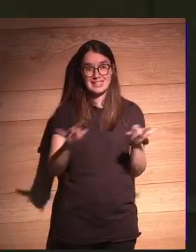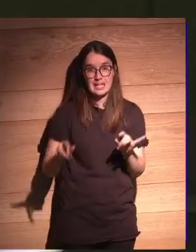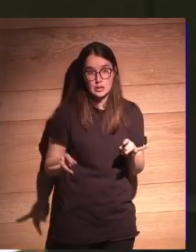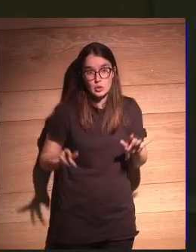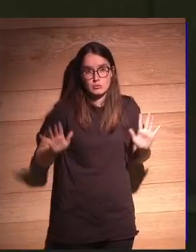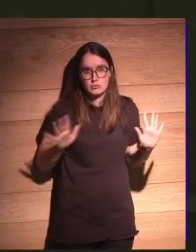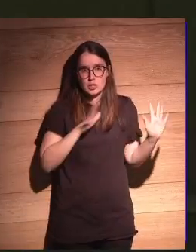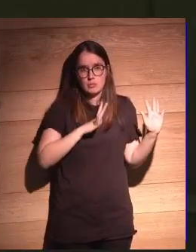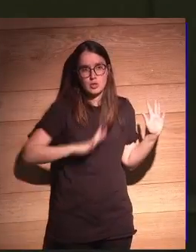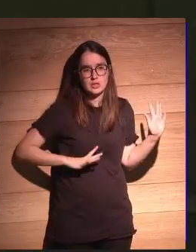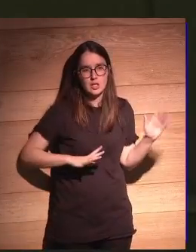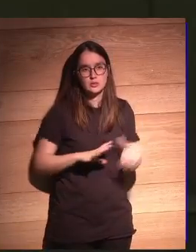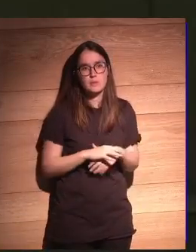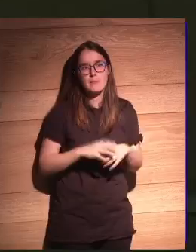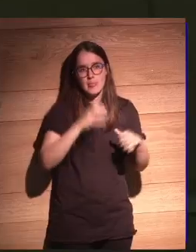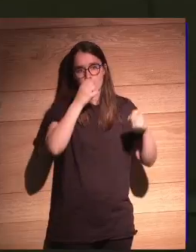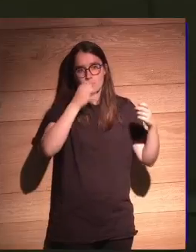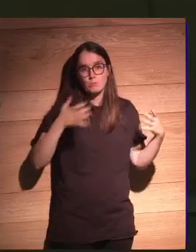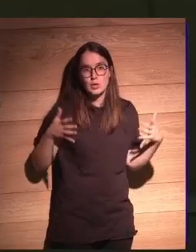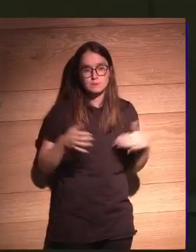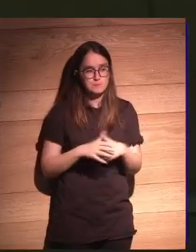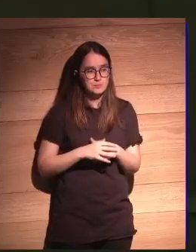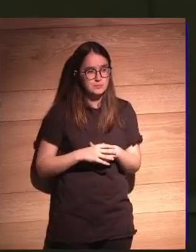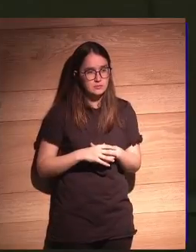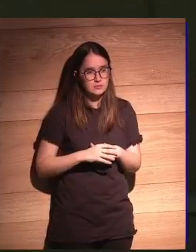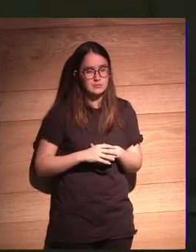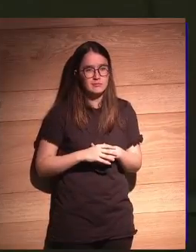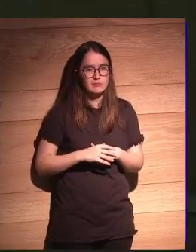the department, which is Urban Planning and Organization of the Territory.